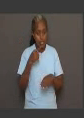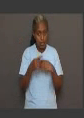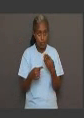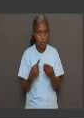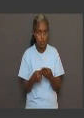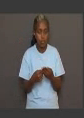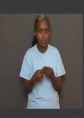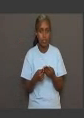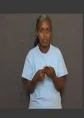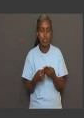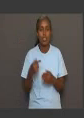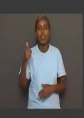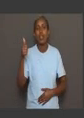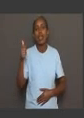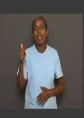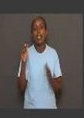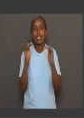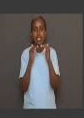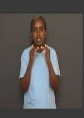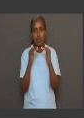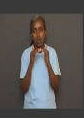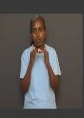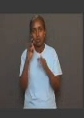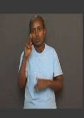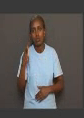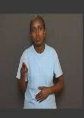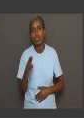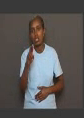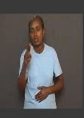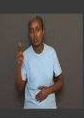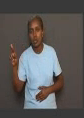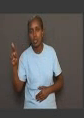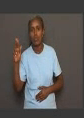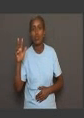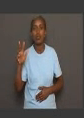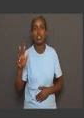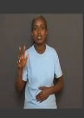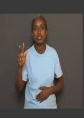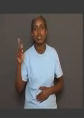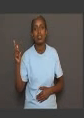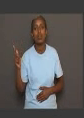Therefore, A is equal to the square root of